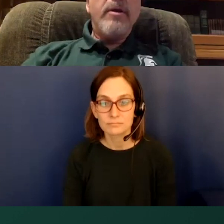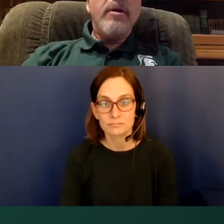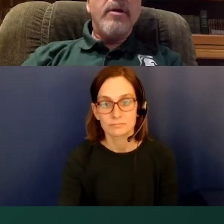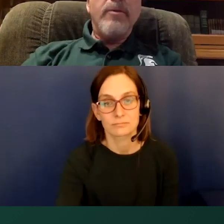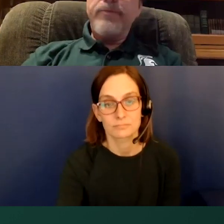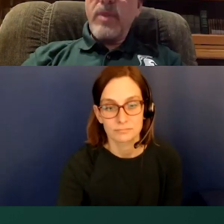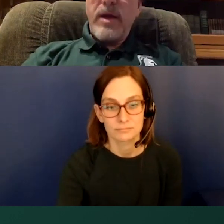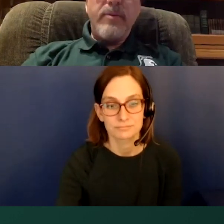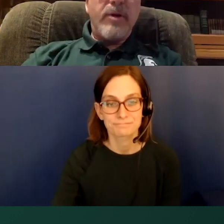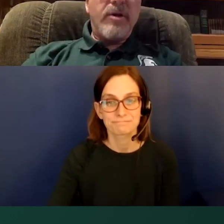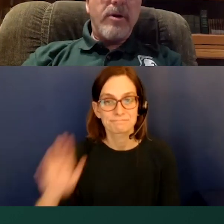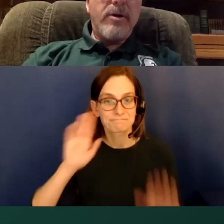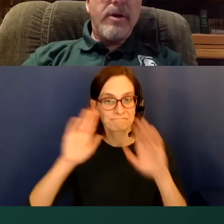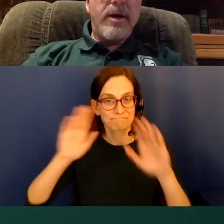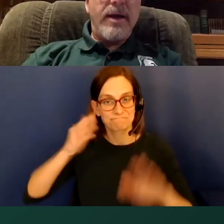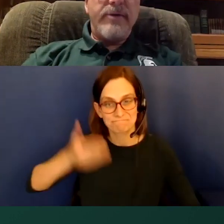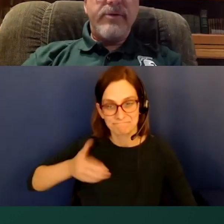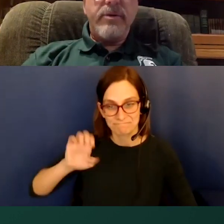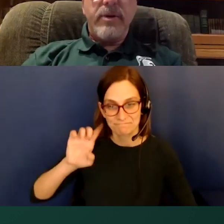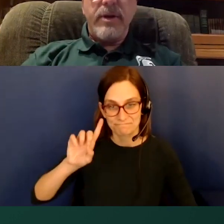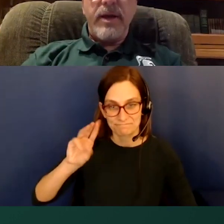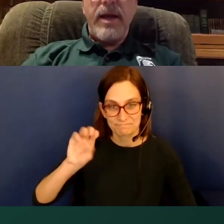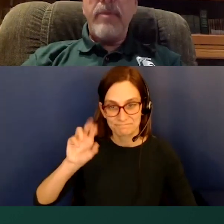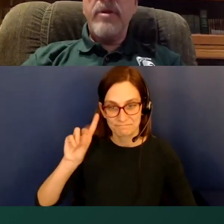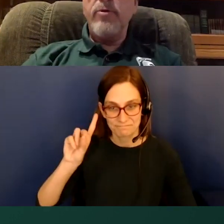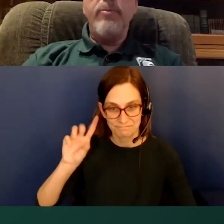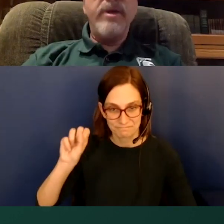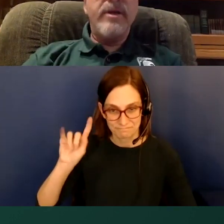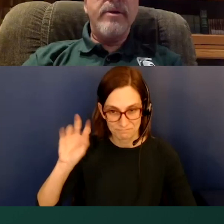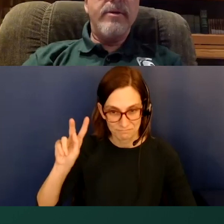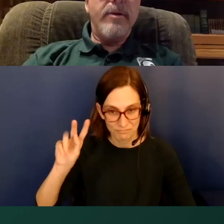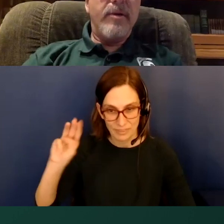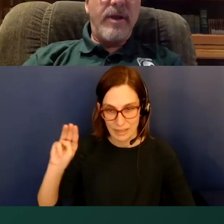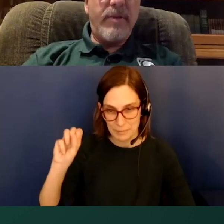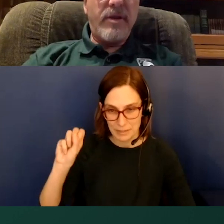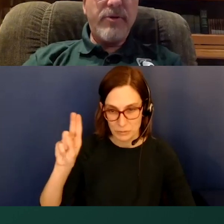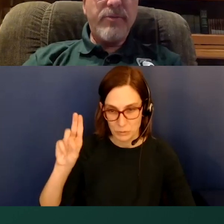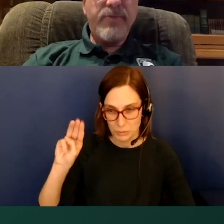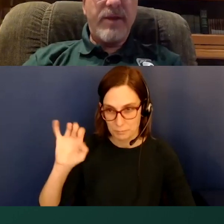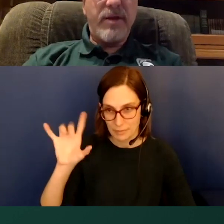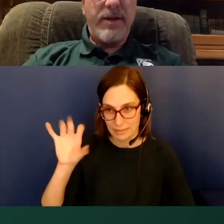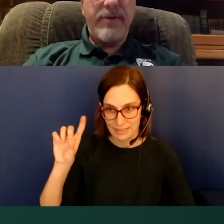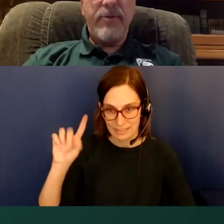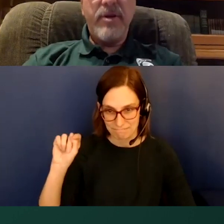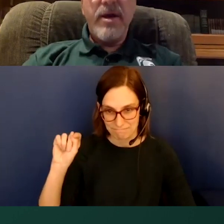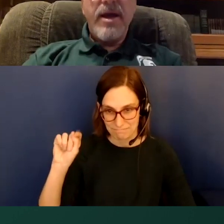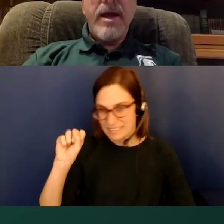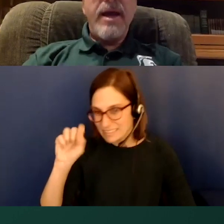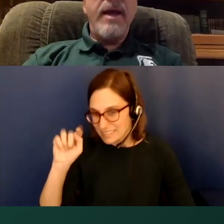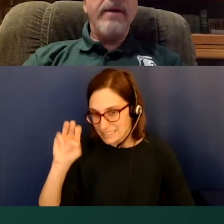Okay, this is Edmund Stark at the MSU Midland STEM Center at St.